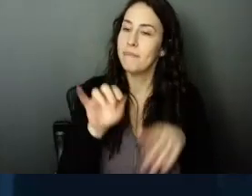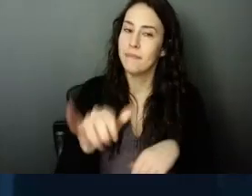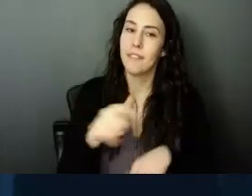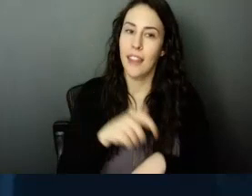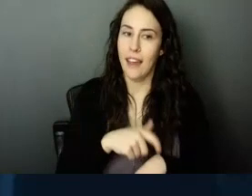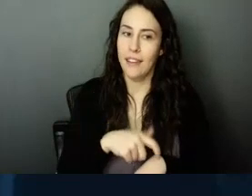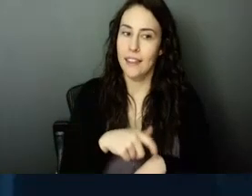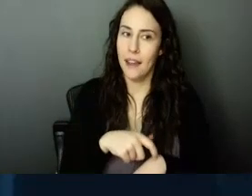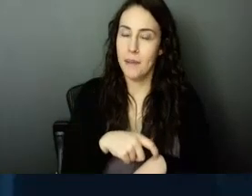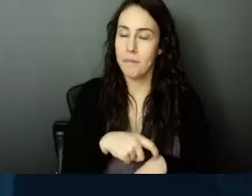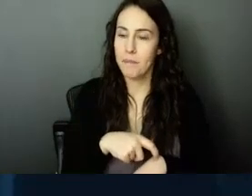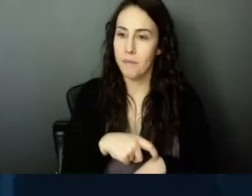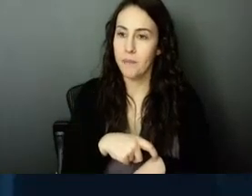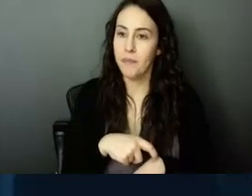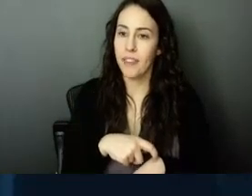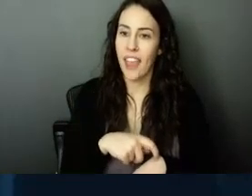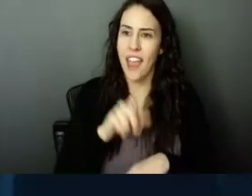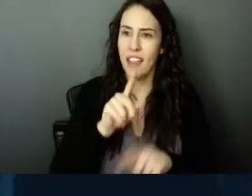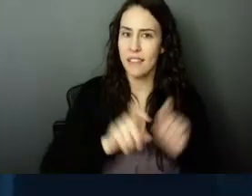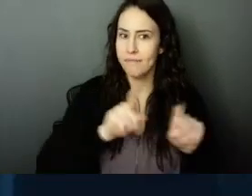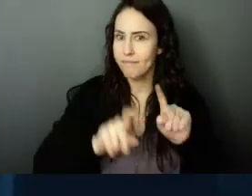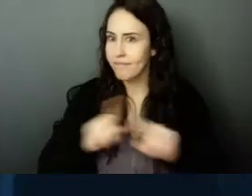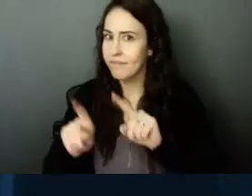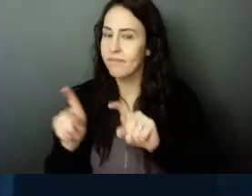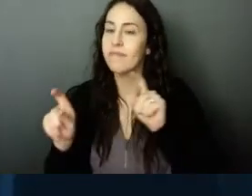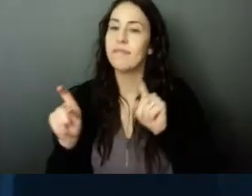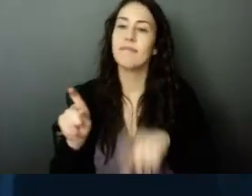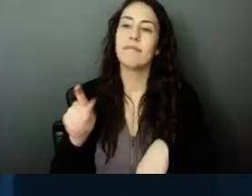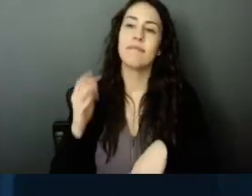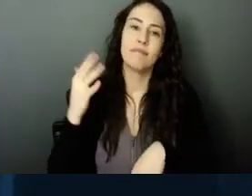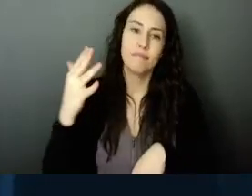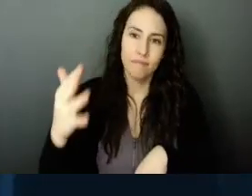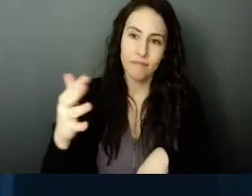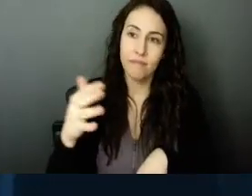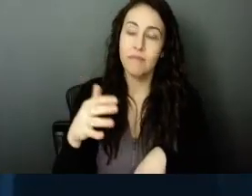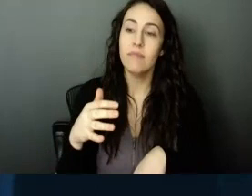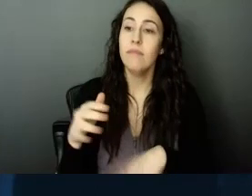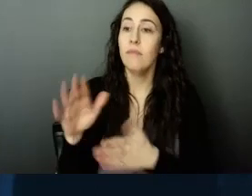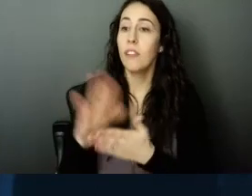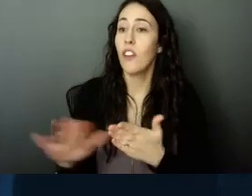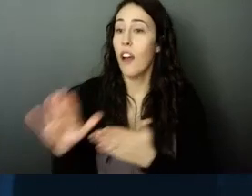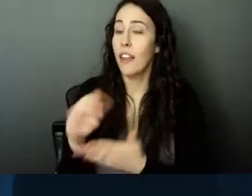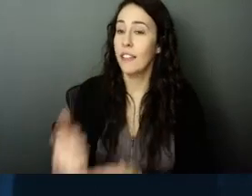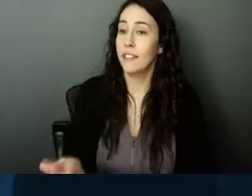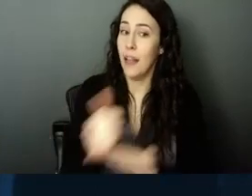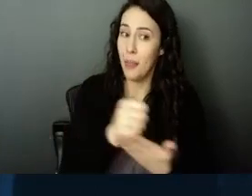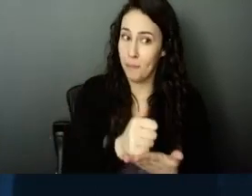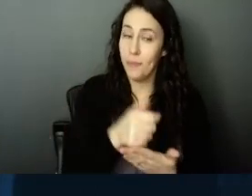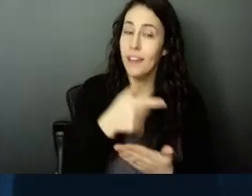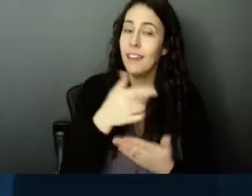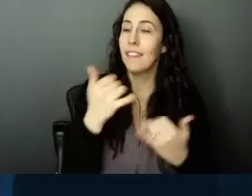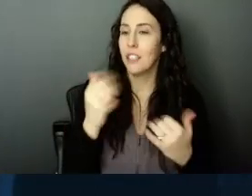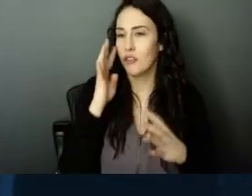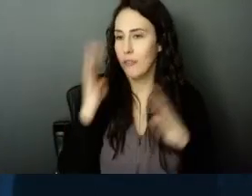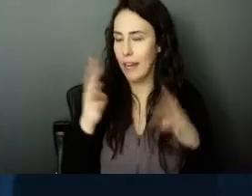and asked around and eventually, with help from the college, created what is now GoReact. As